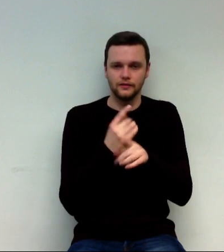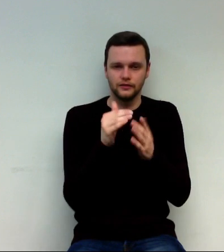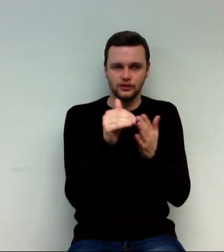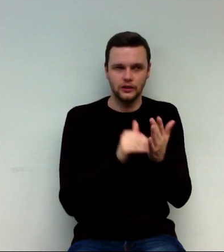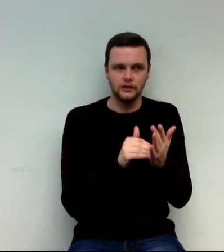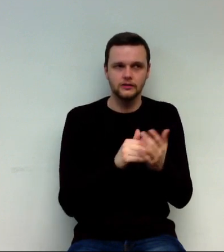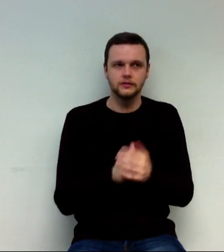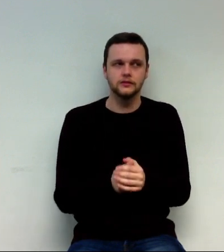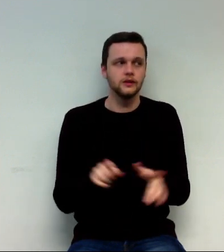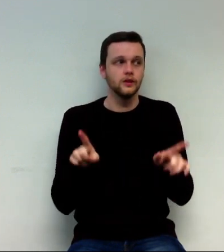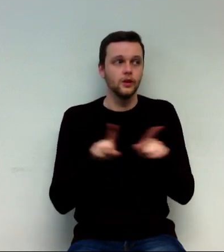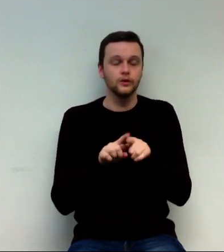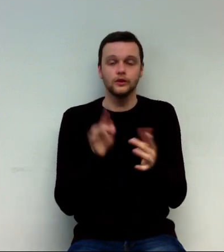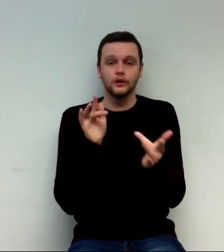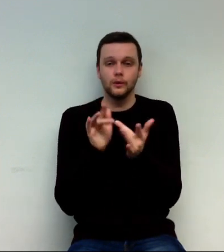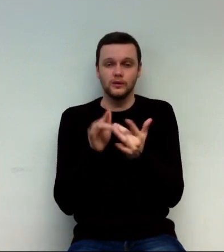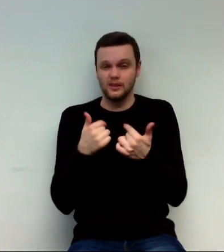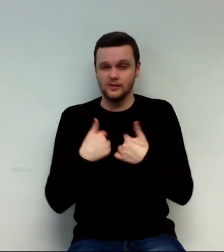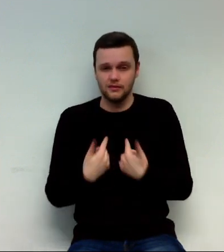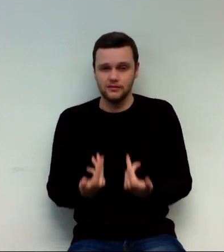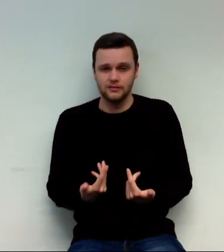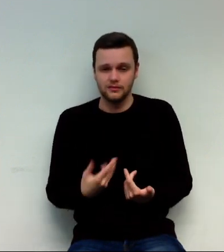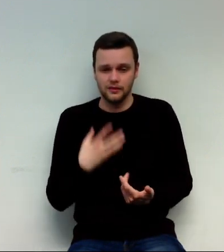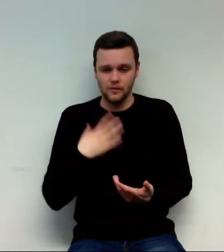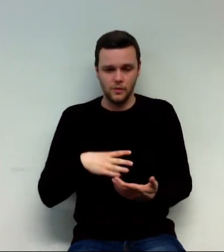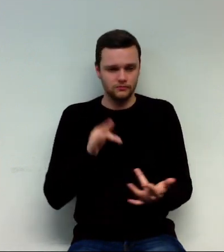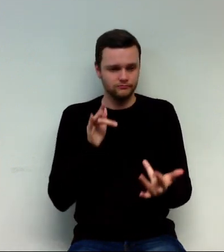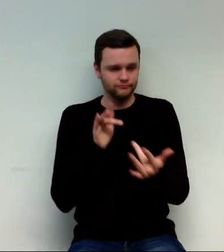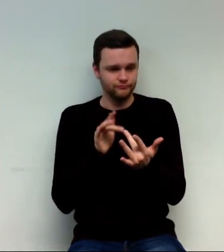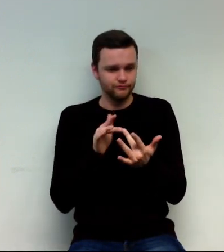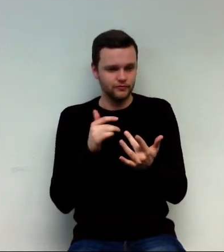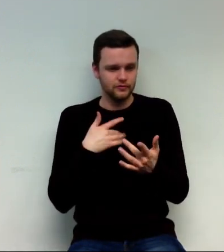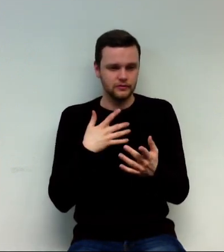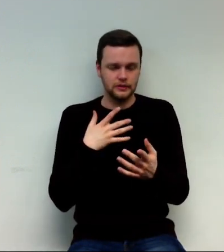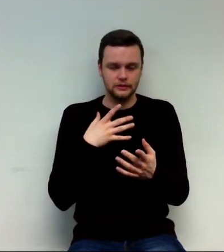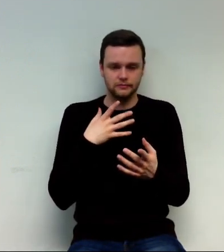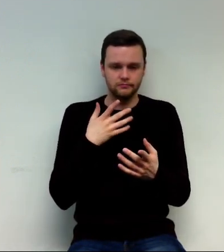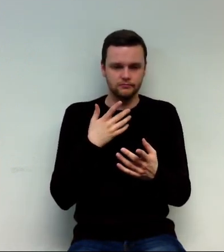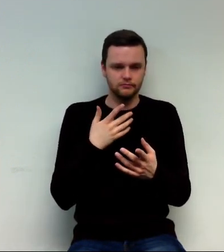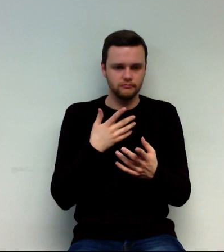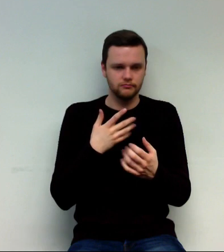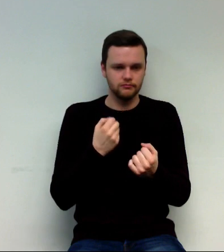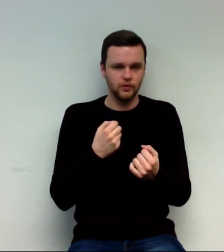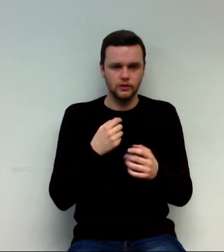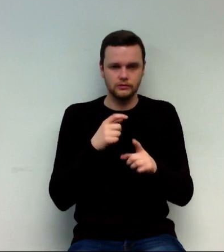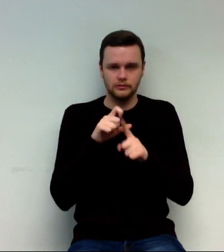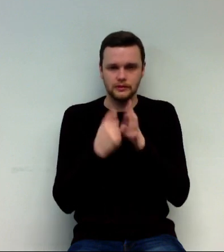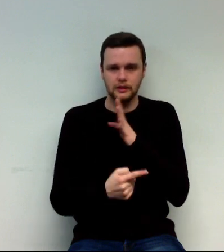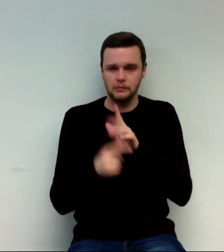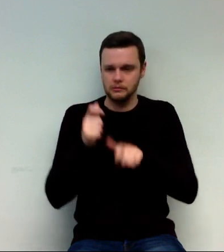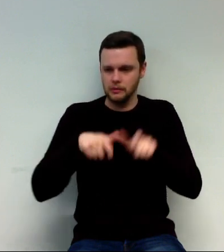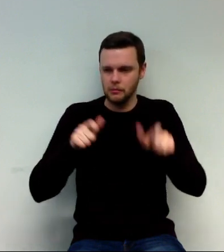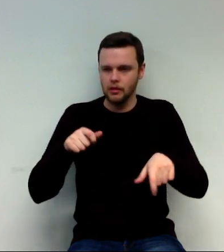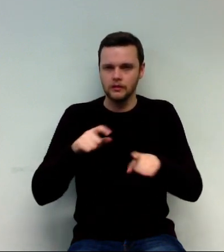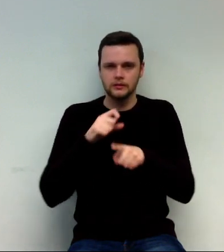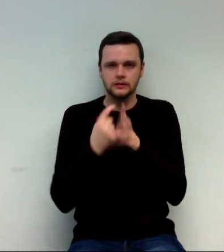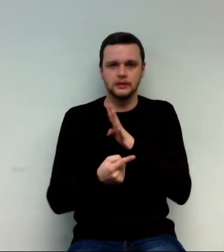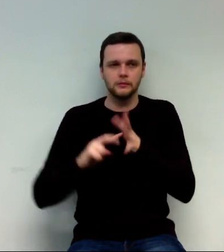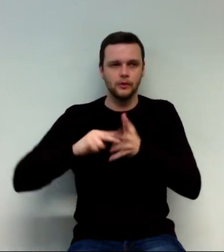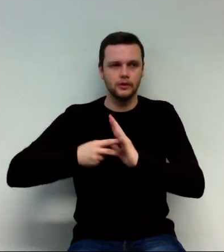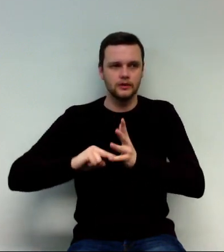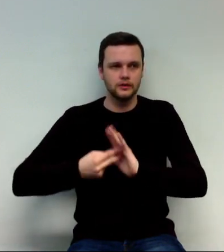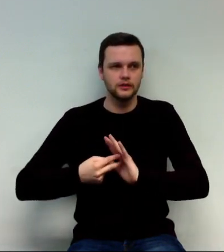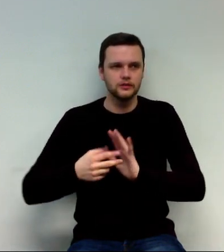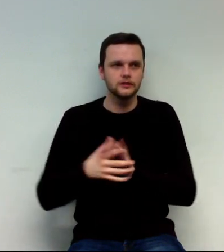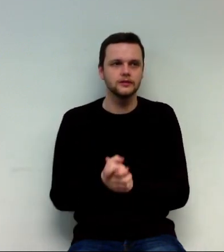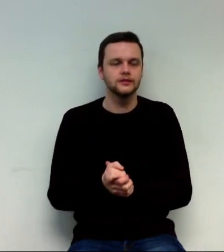contact us if you're looking for making contact with disabled people organisations. We're